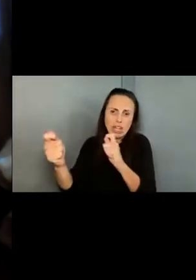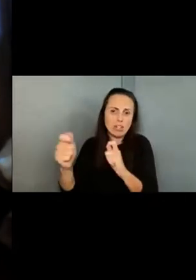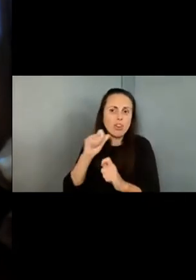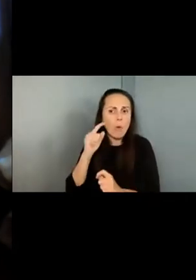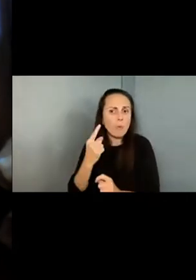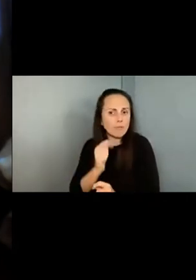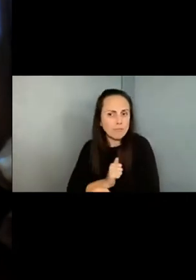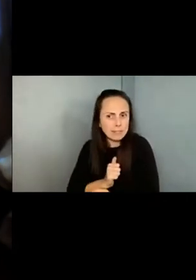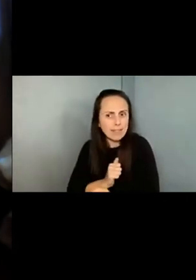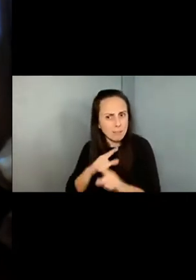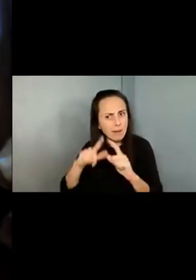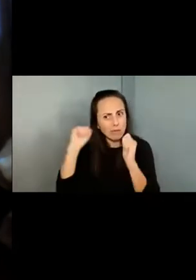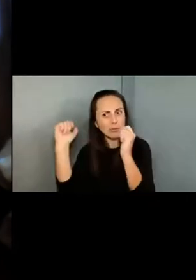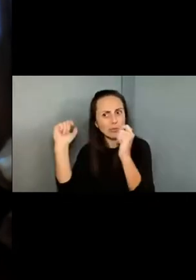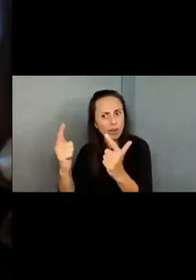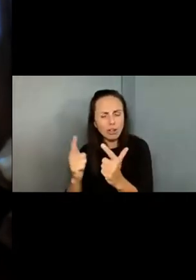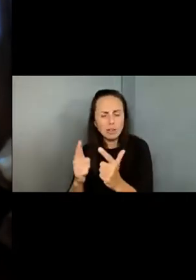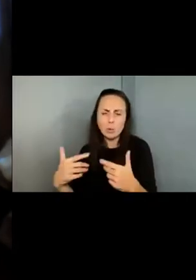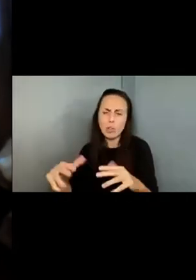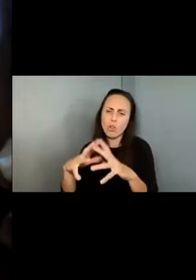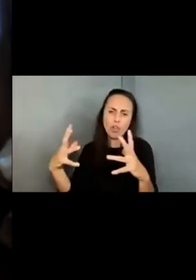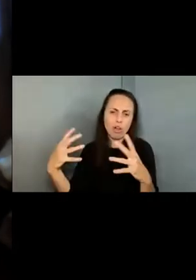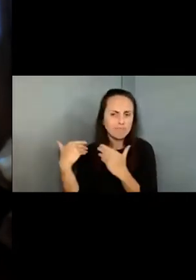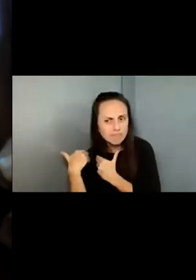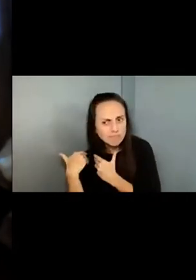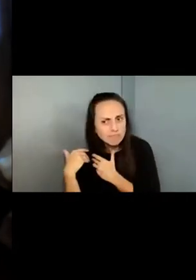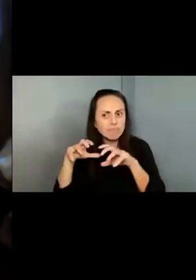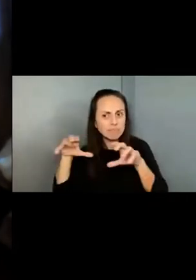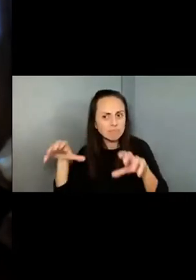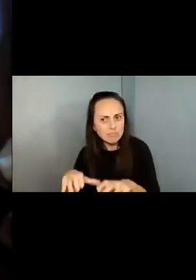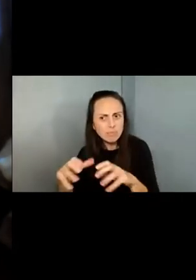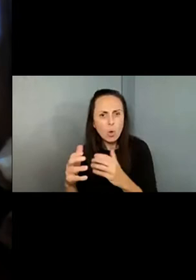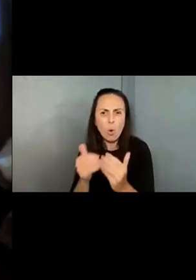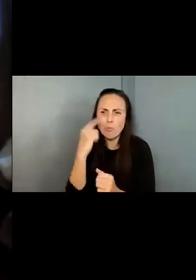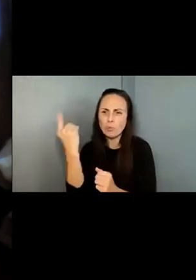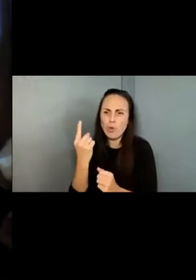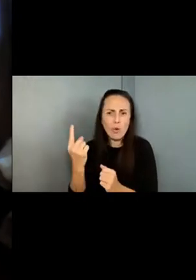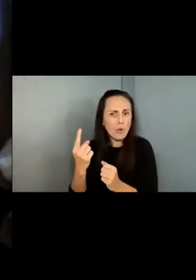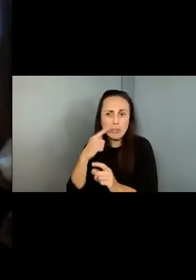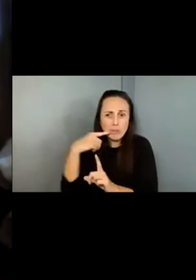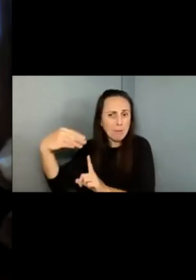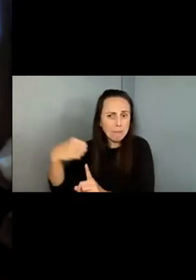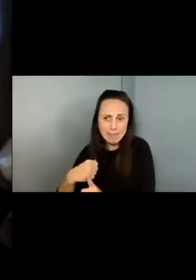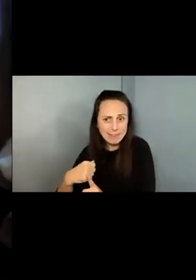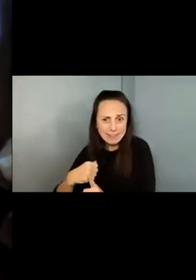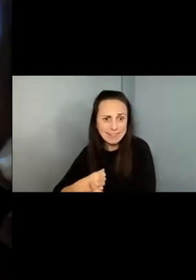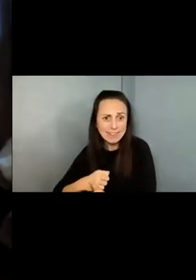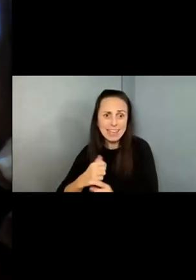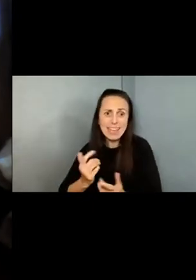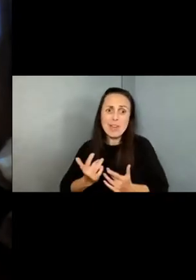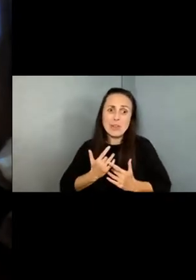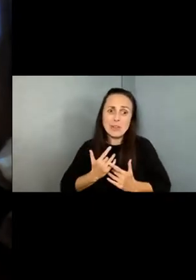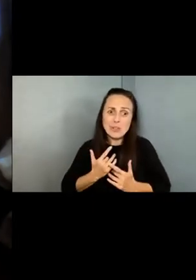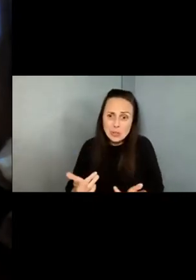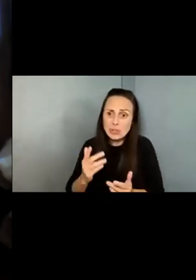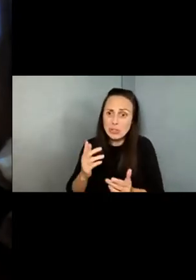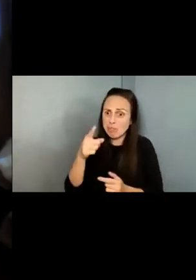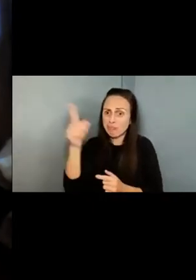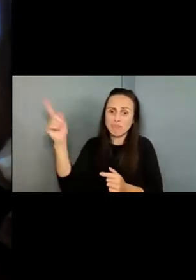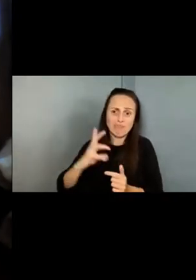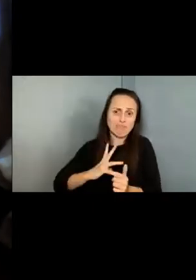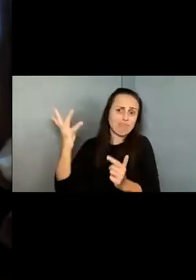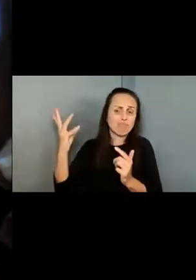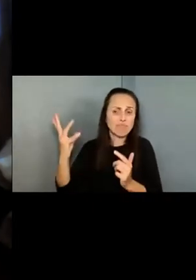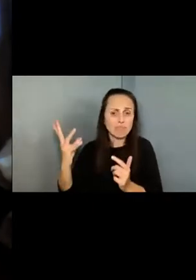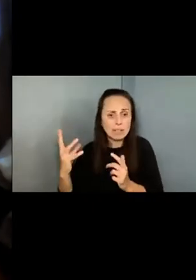myself. But it is an enormous amount of work. It is almost always uncompensated, and it usually ruffles some feathers.